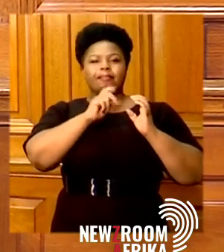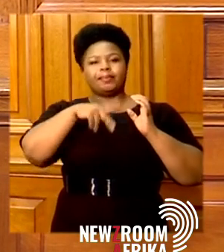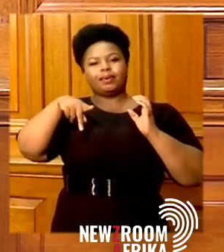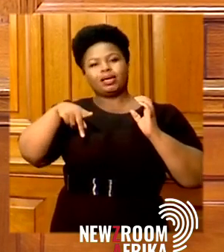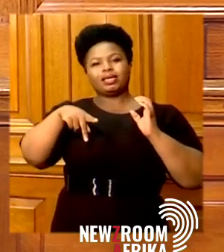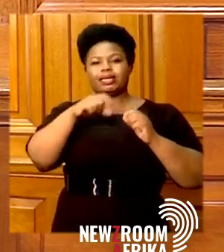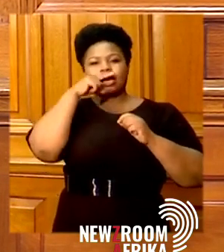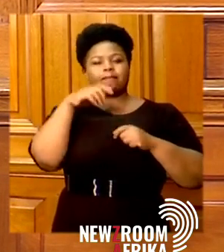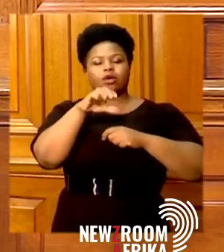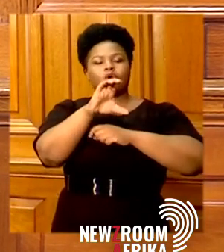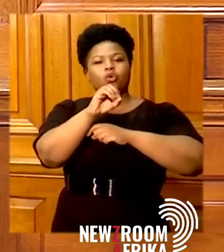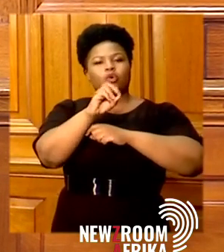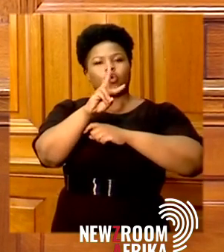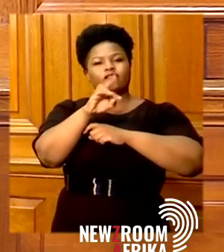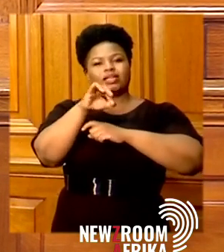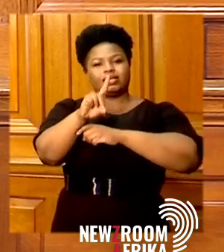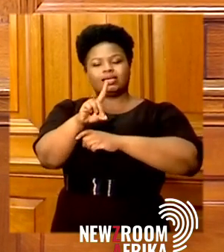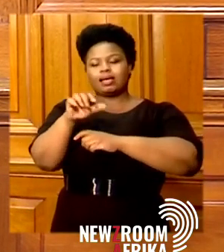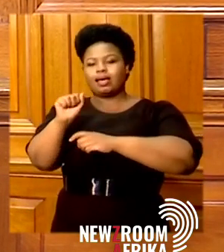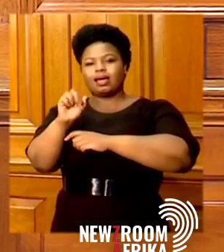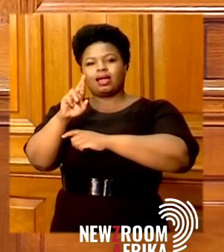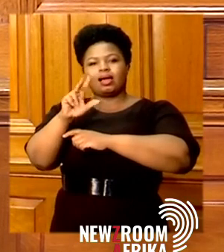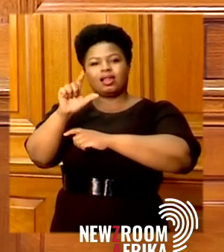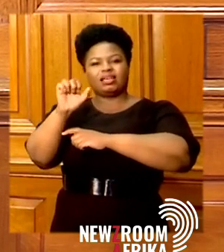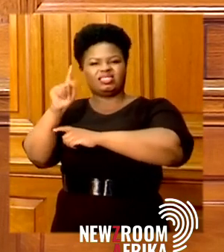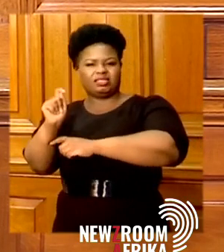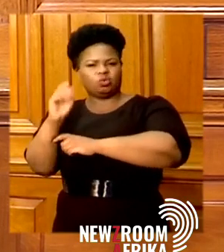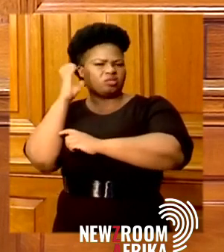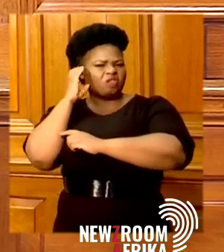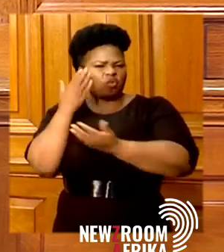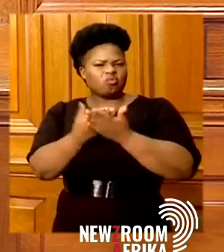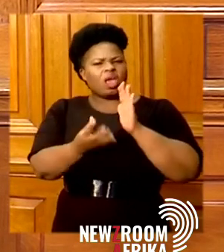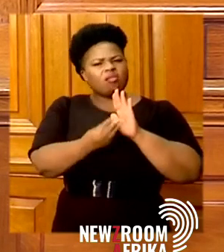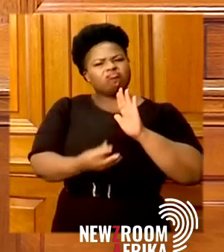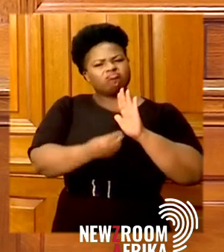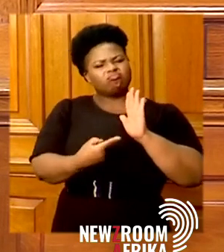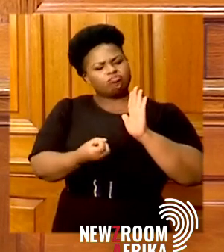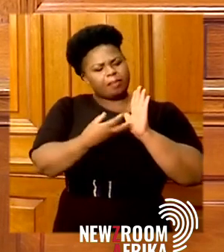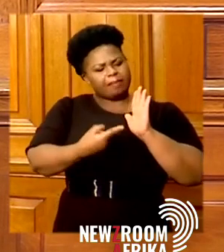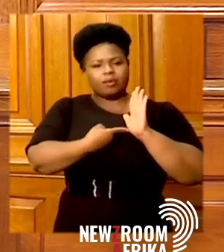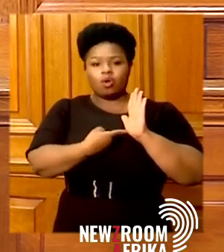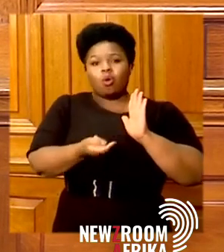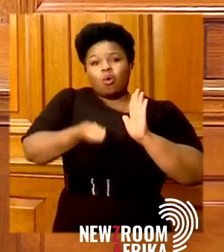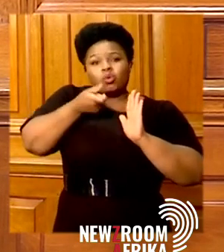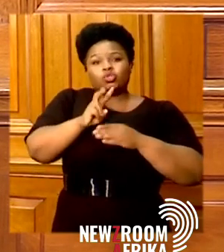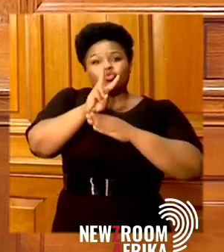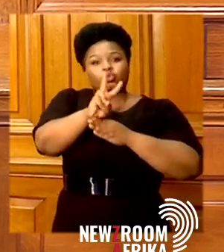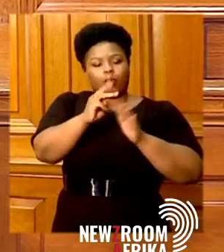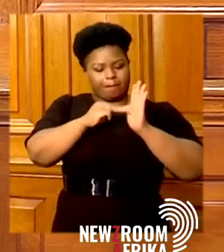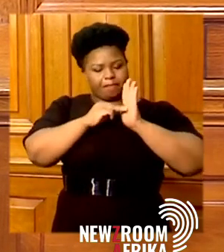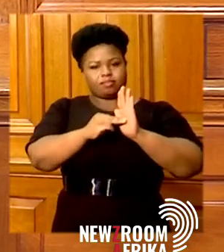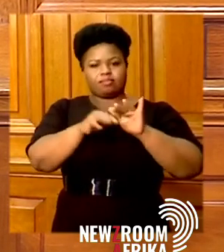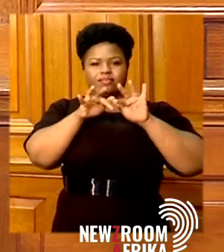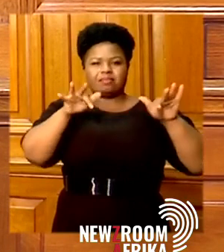app onto our cell phones. Nearly 2 million South Africans are already using the COVID Alerts